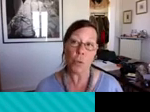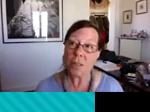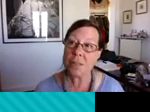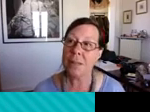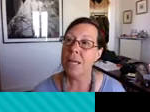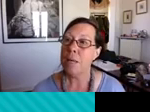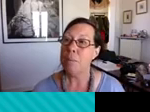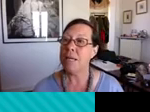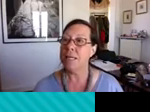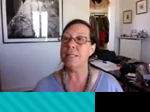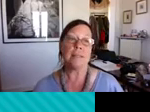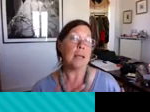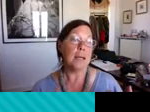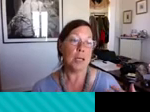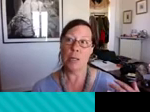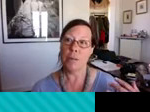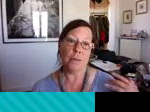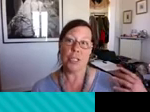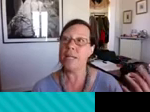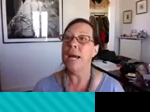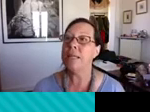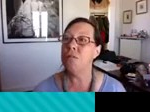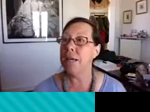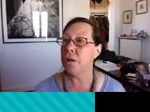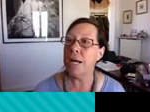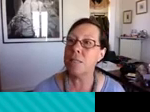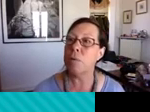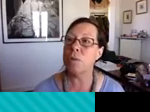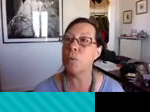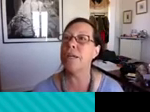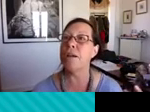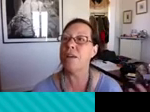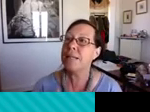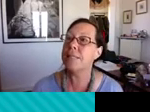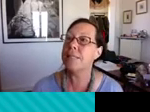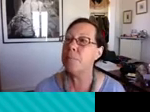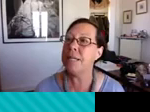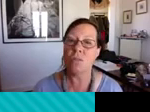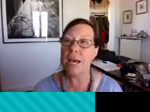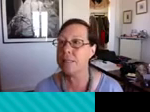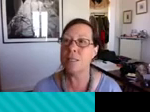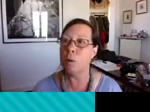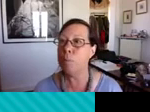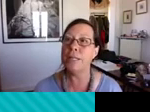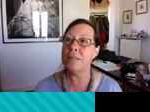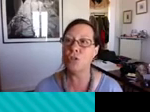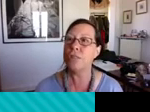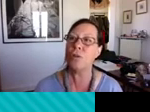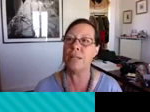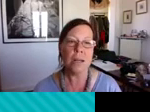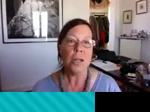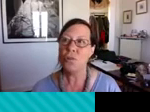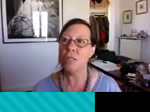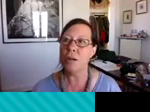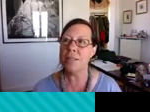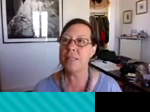a divorce because she didn't like the fact that her husband was working on a vaccine, because vaccines will poison children